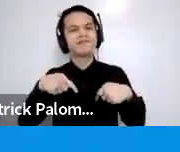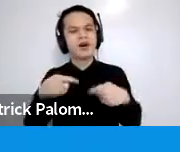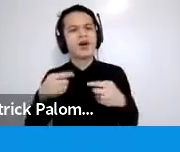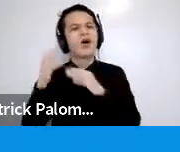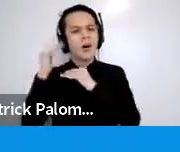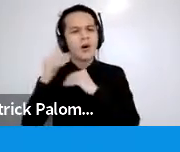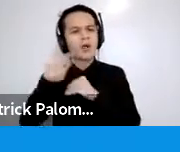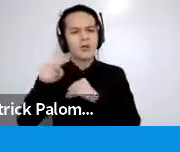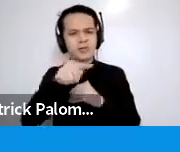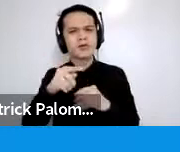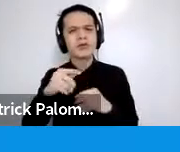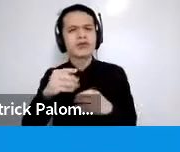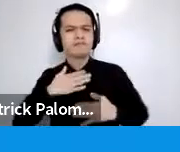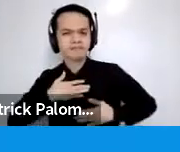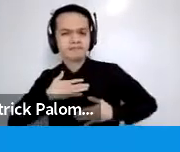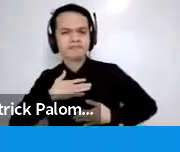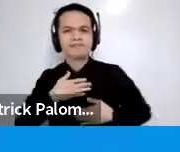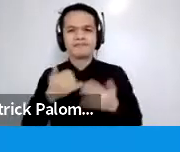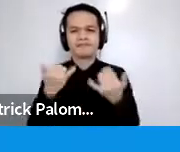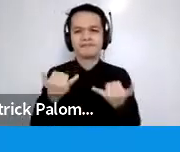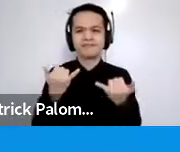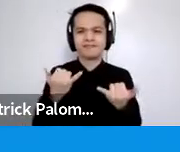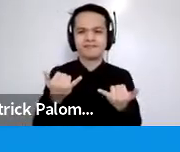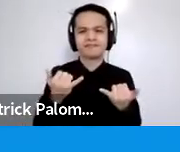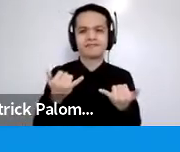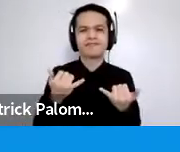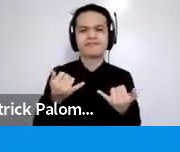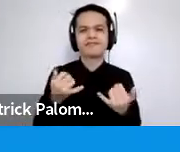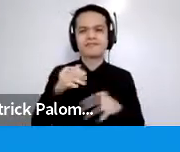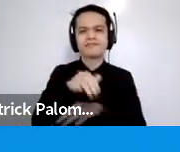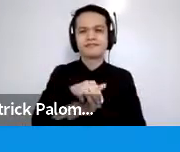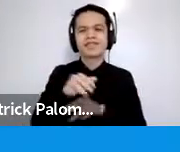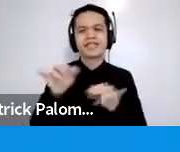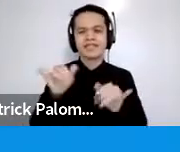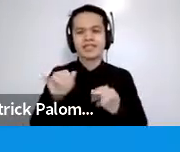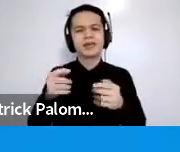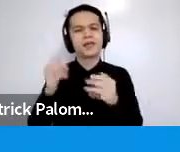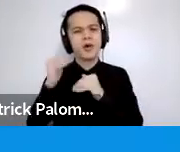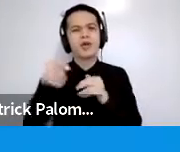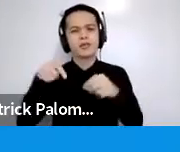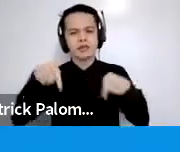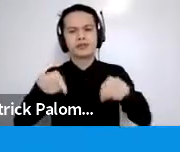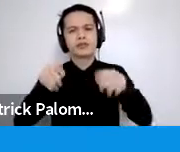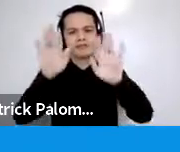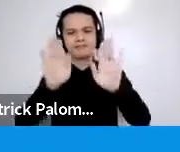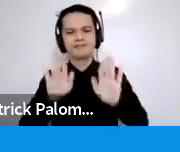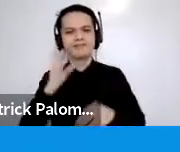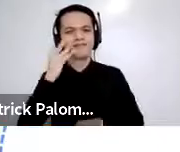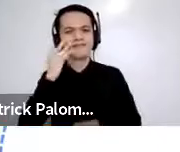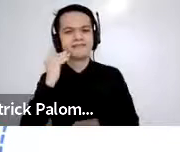today's evening and that it will be an excellent experience.